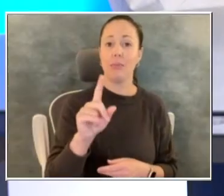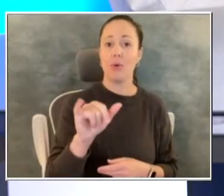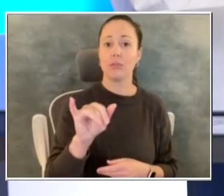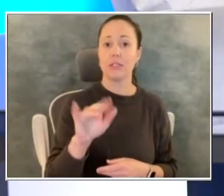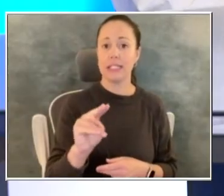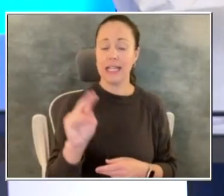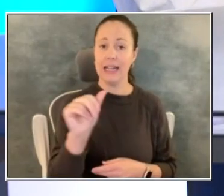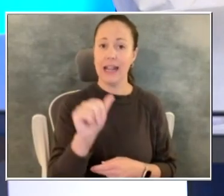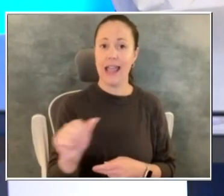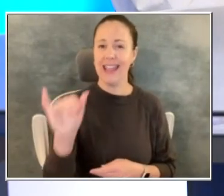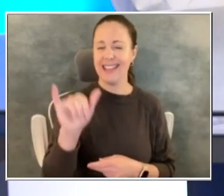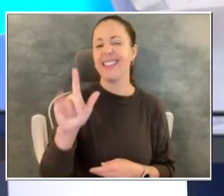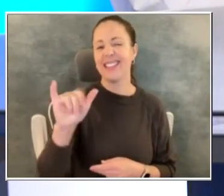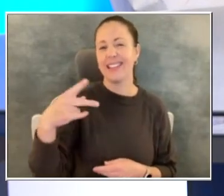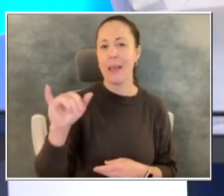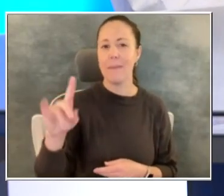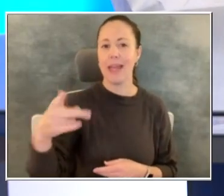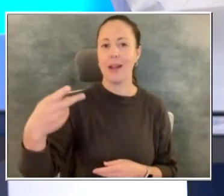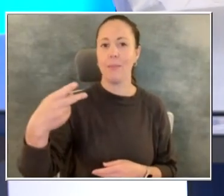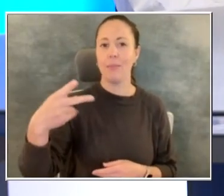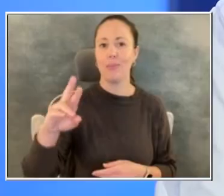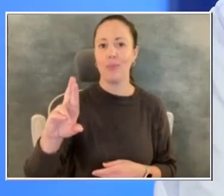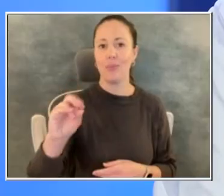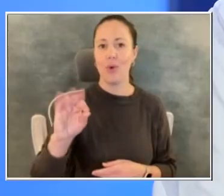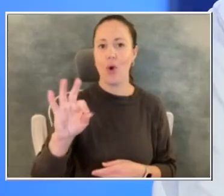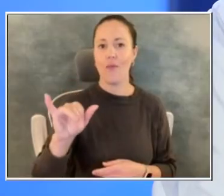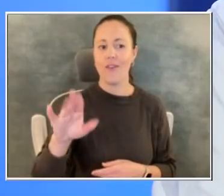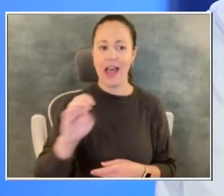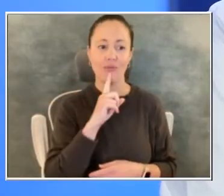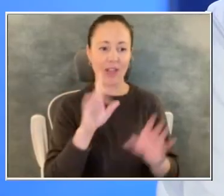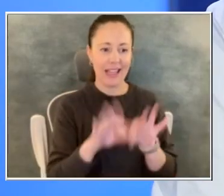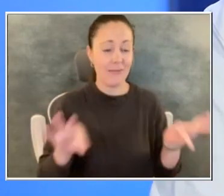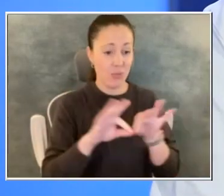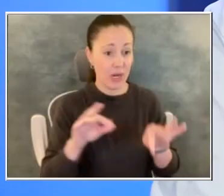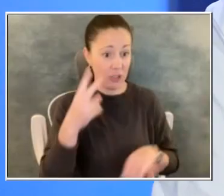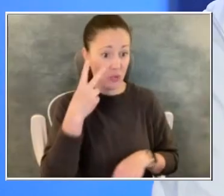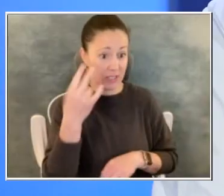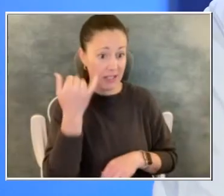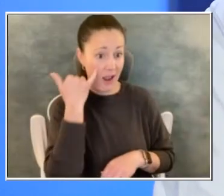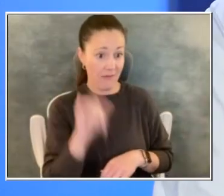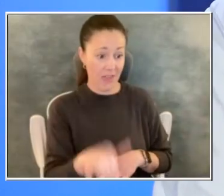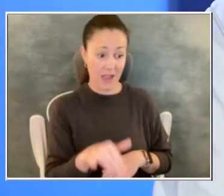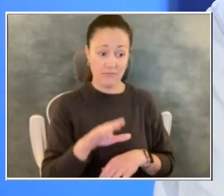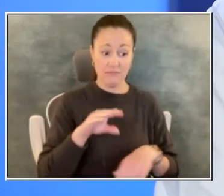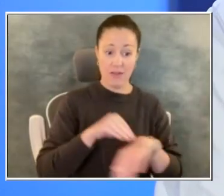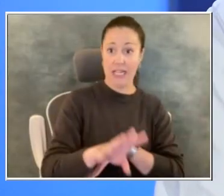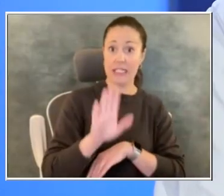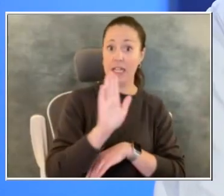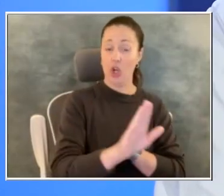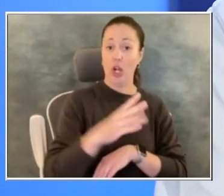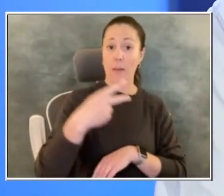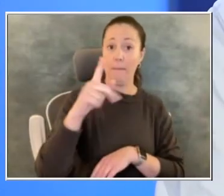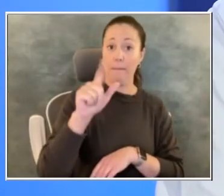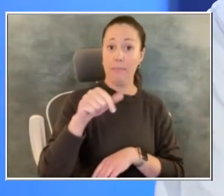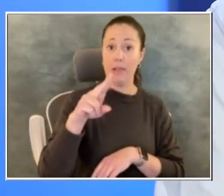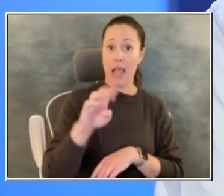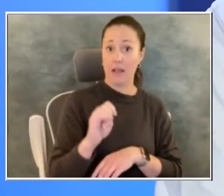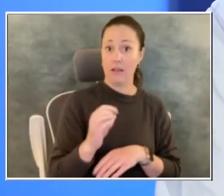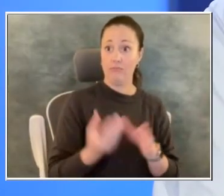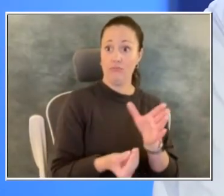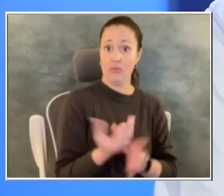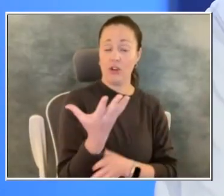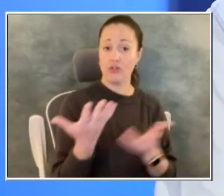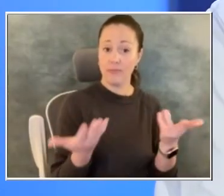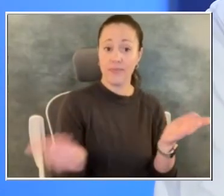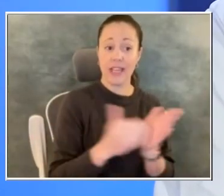Moriarty. Yeah, so that's going to be important to see if that's been a factor in her plaque progression. And again, we'll have the